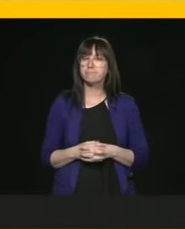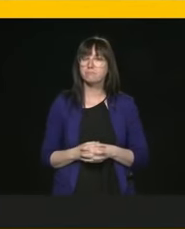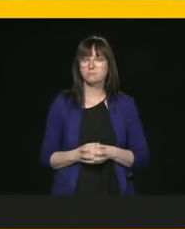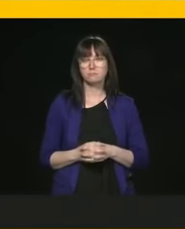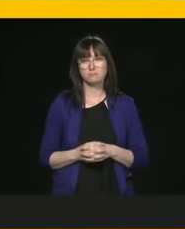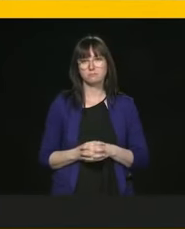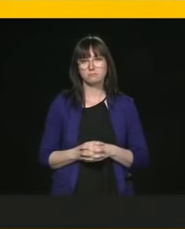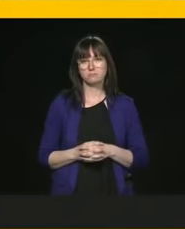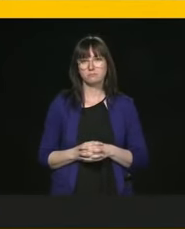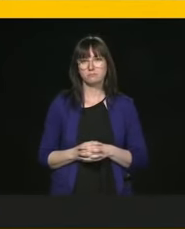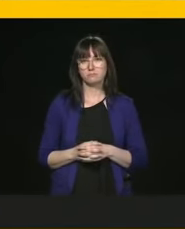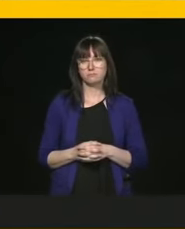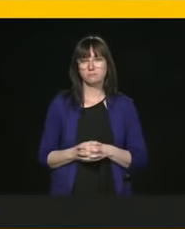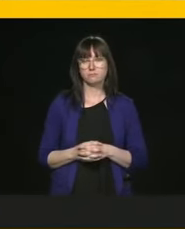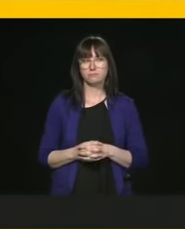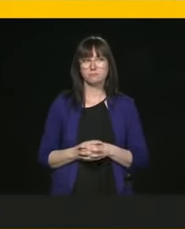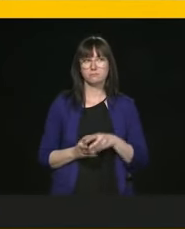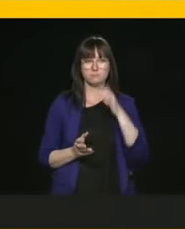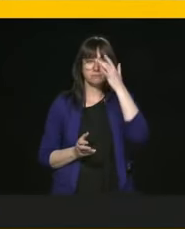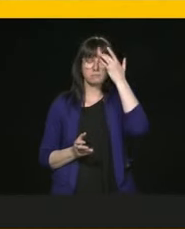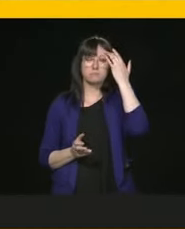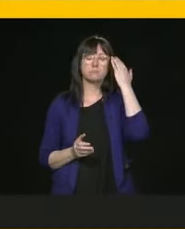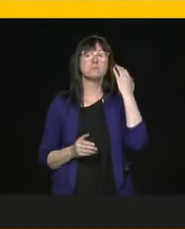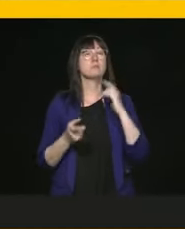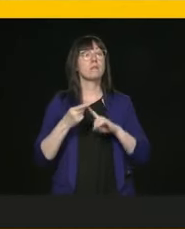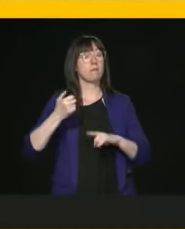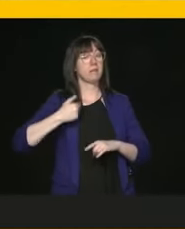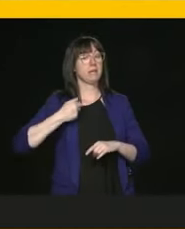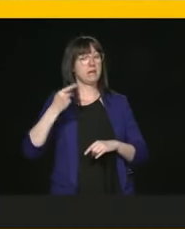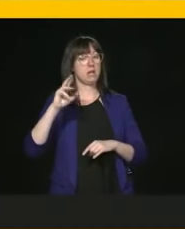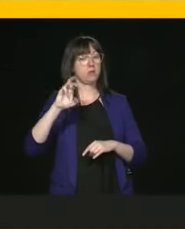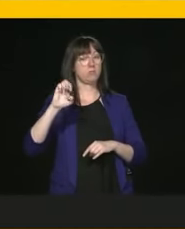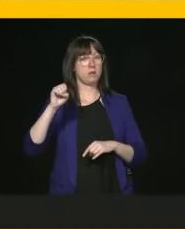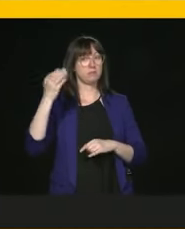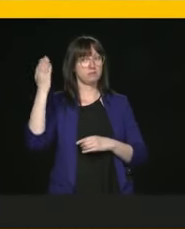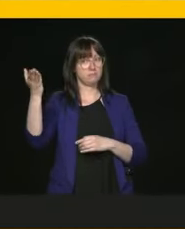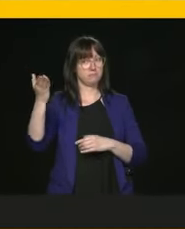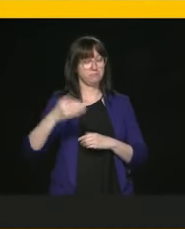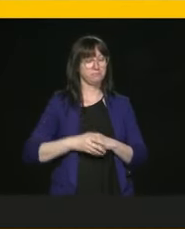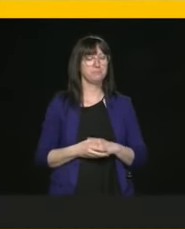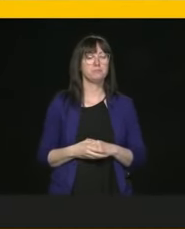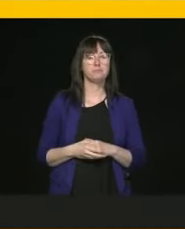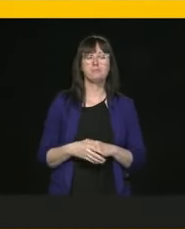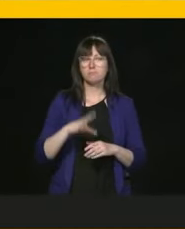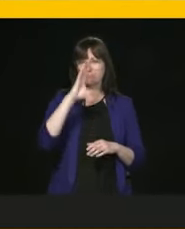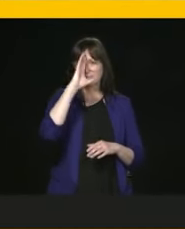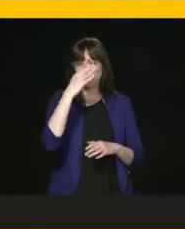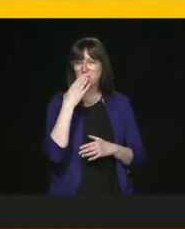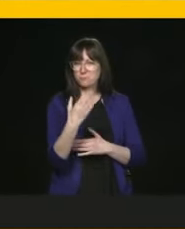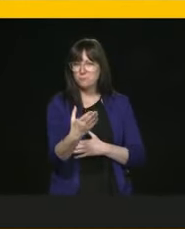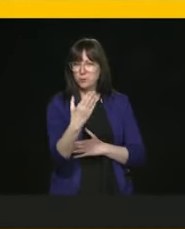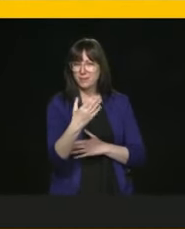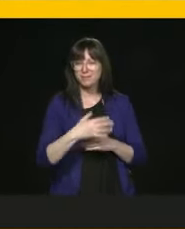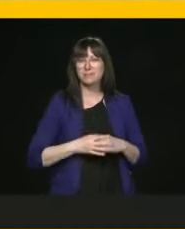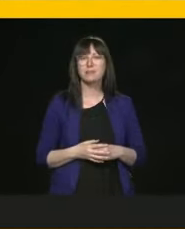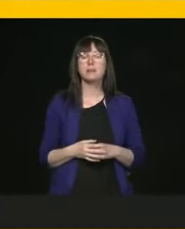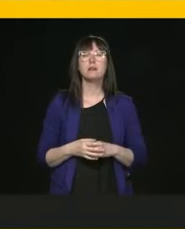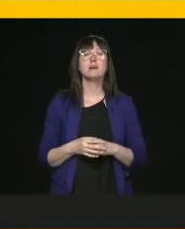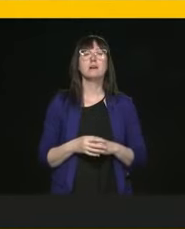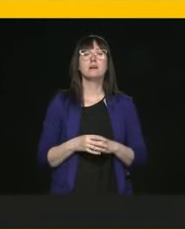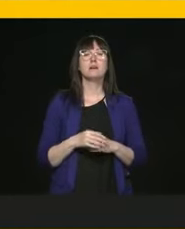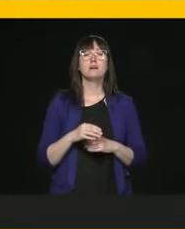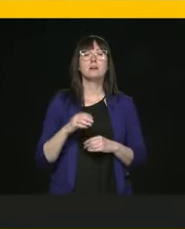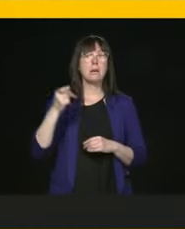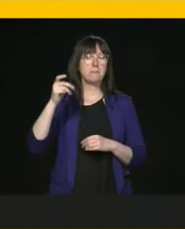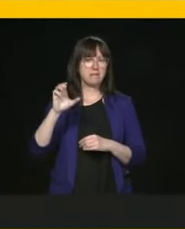question. Theresa Wright from the Canadian Press. Your line is open. Good morning, Prime Minister. The Conservatives want